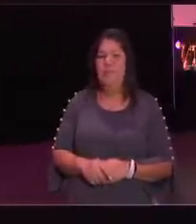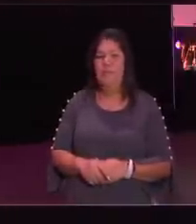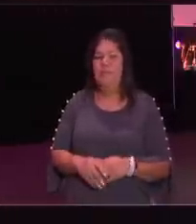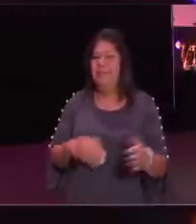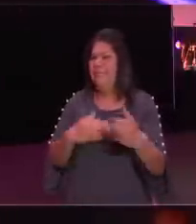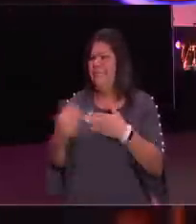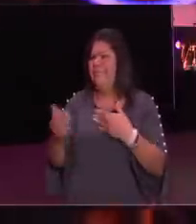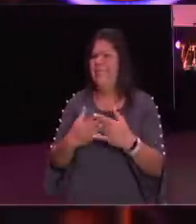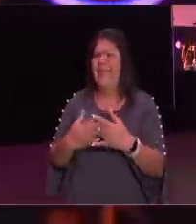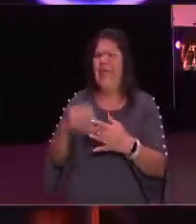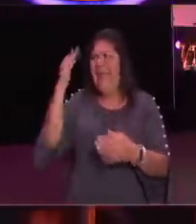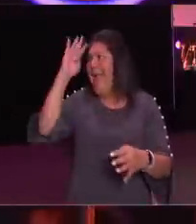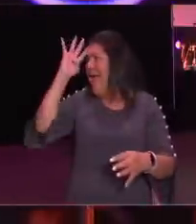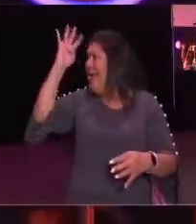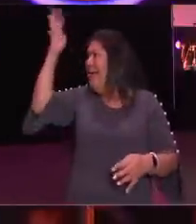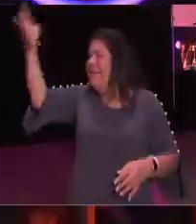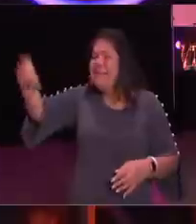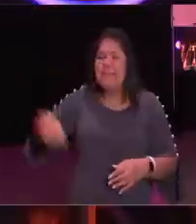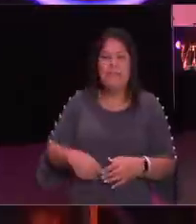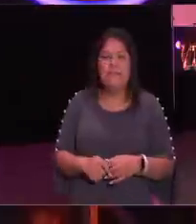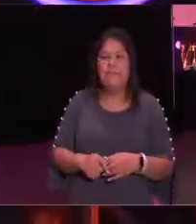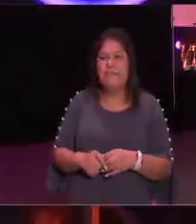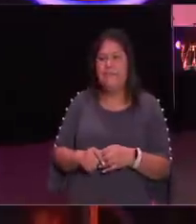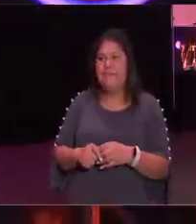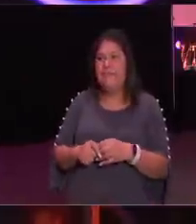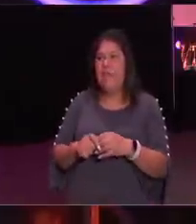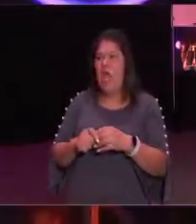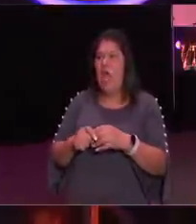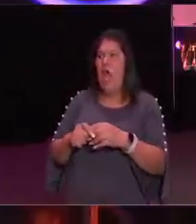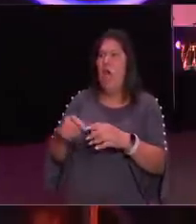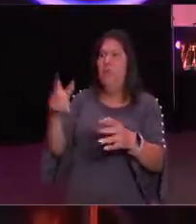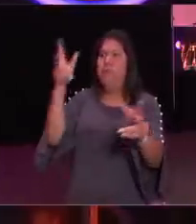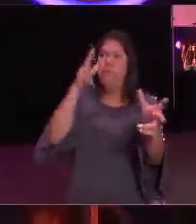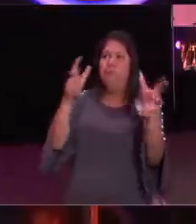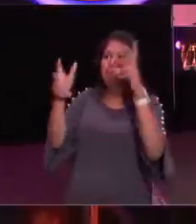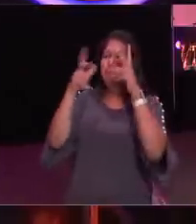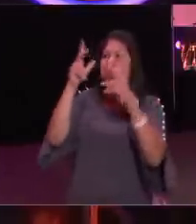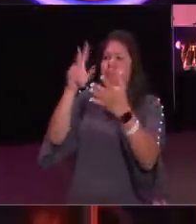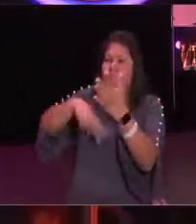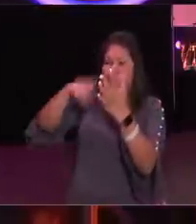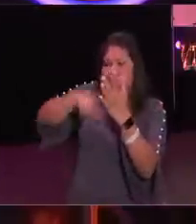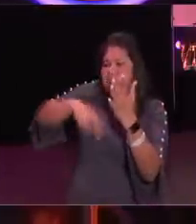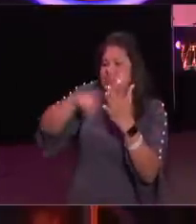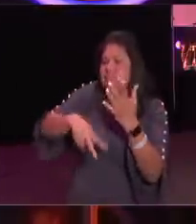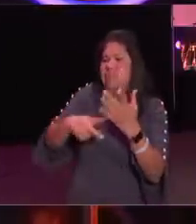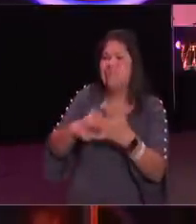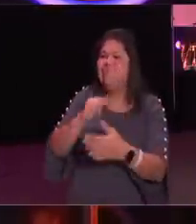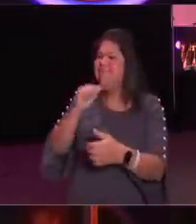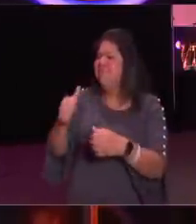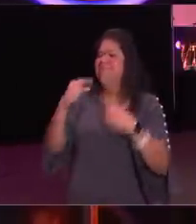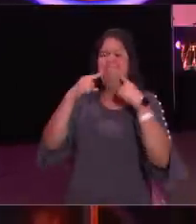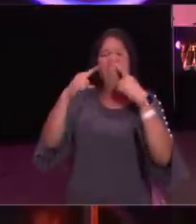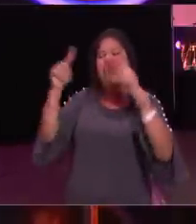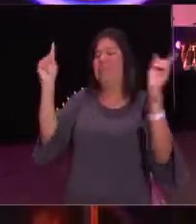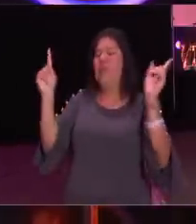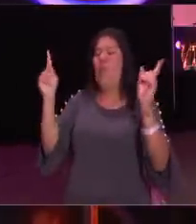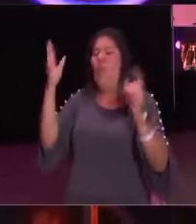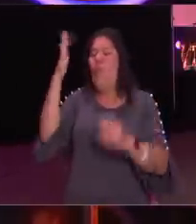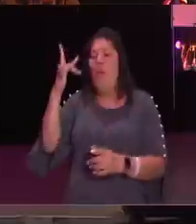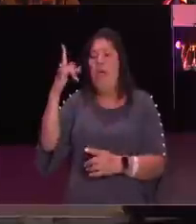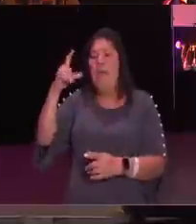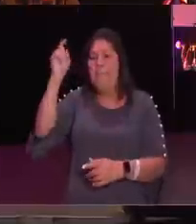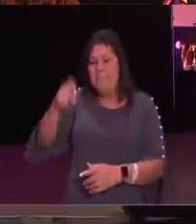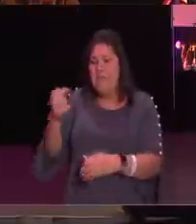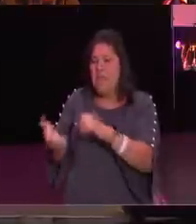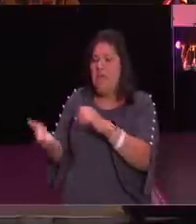doesn't matter how many ideas and how many seminars you take and how many books you read, you will not be successful, because you